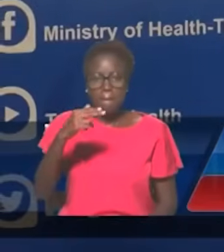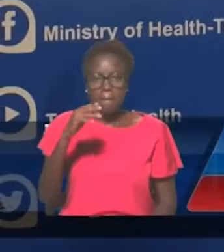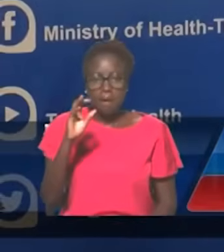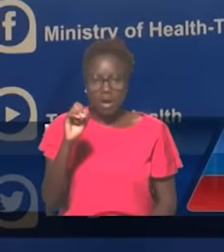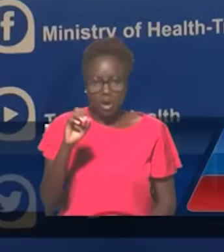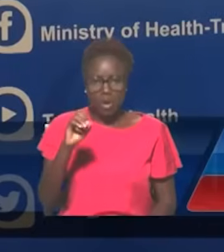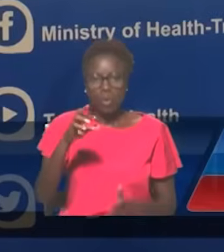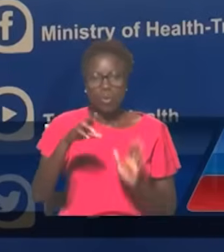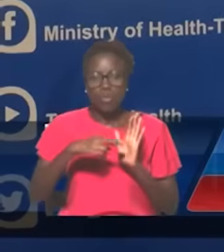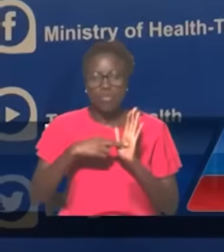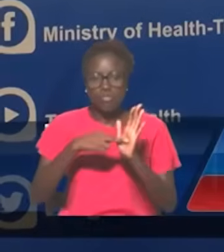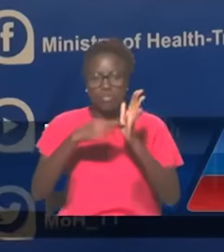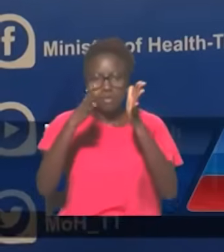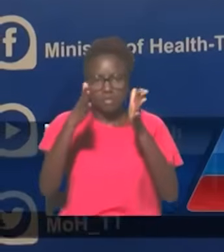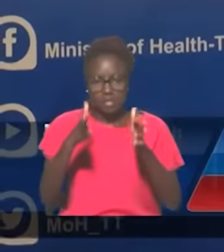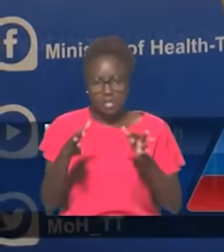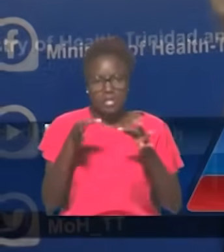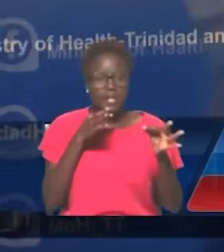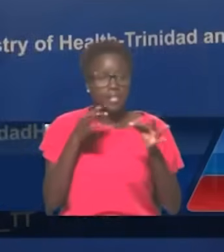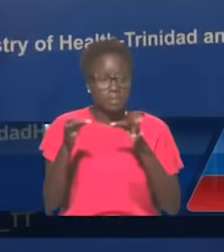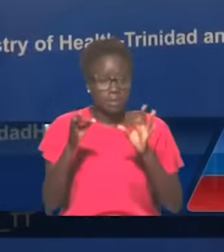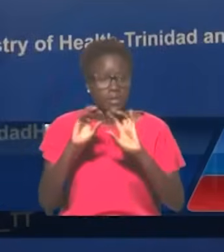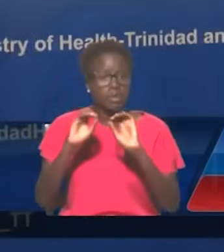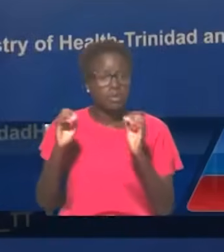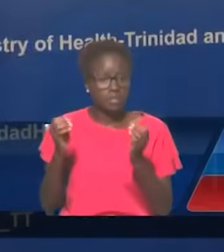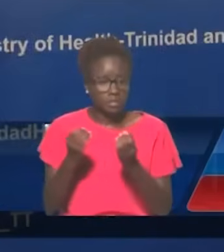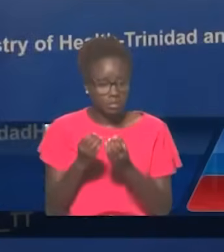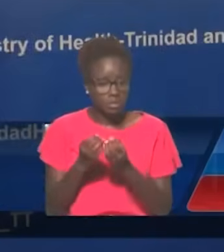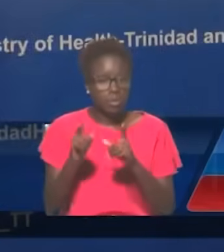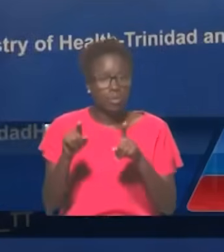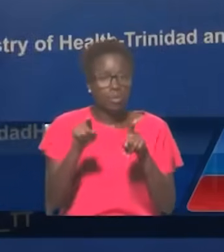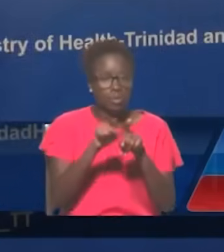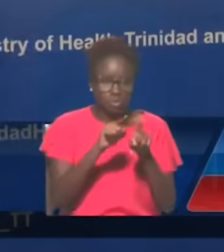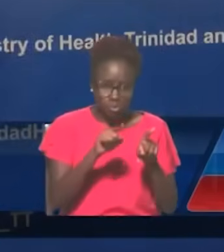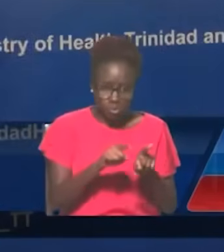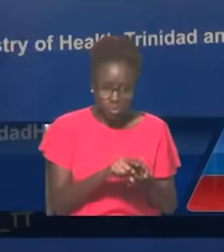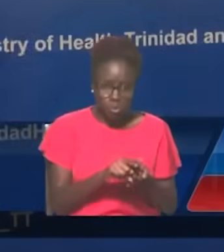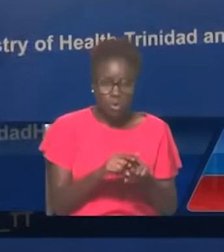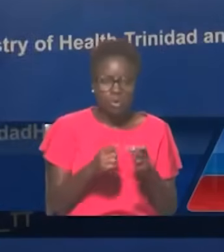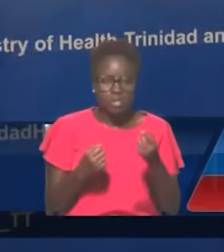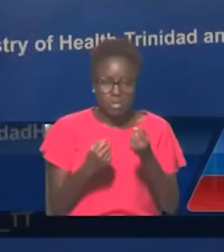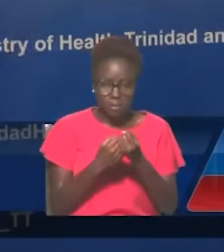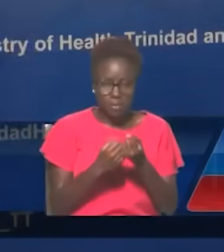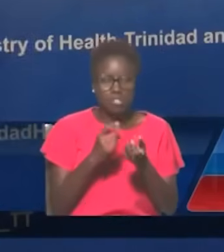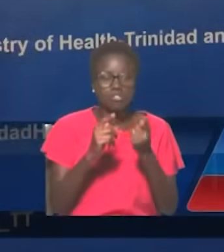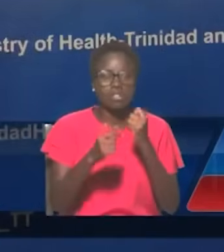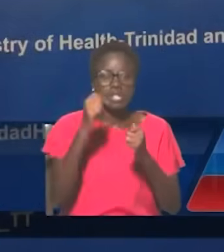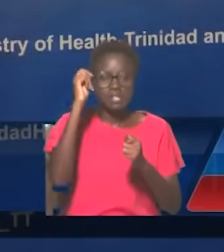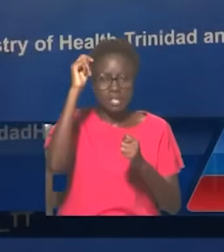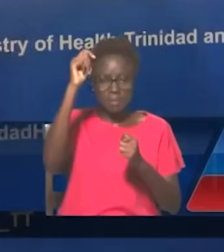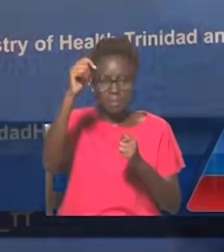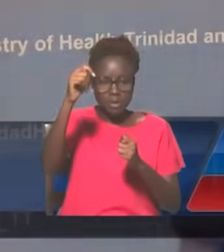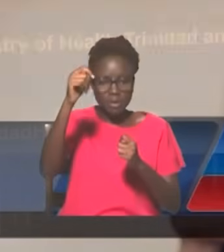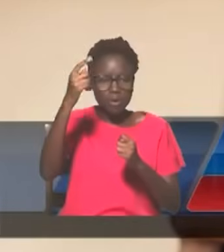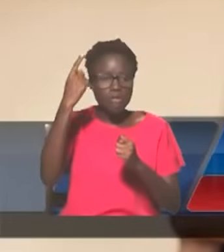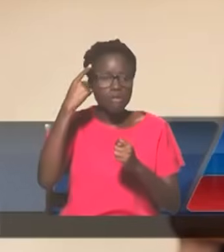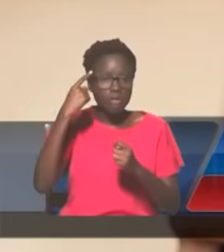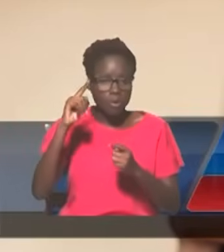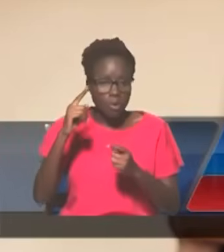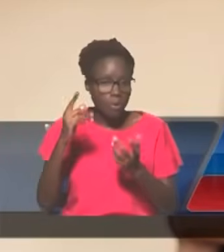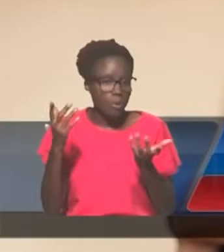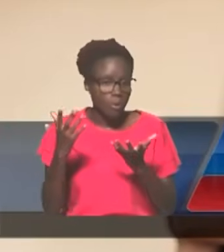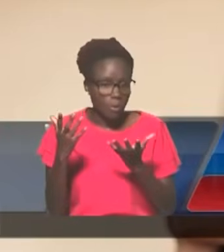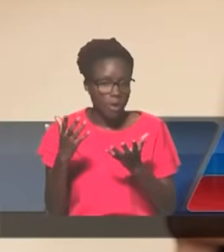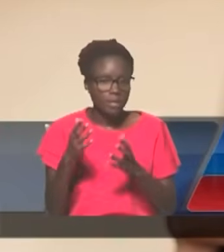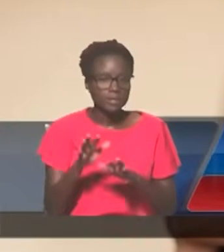Gabriel Vivas Francisconi shared that the organization will also be providing support to Trinidad and Tobago to implement Kangaroo